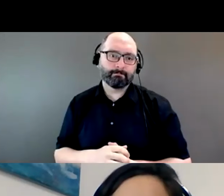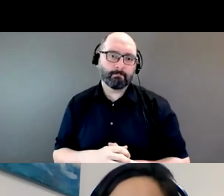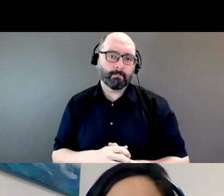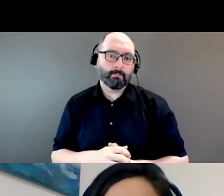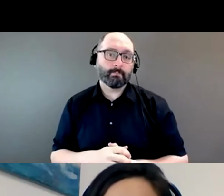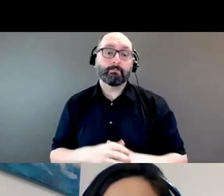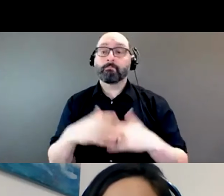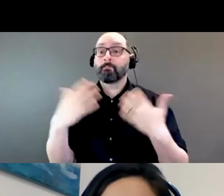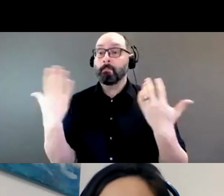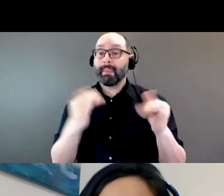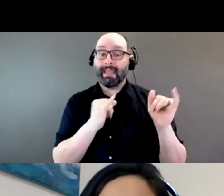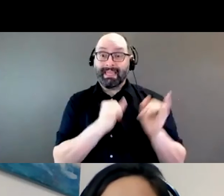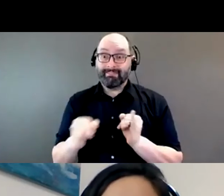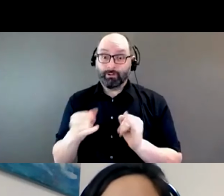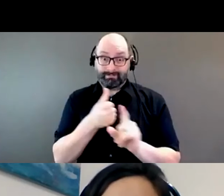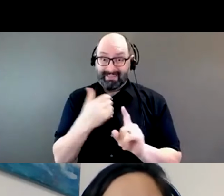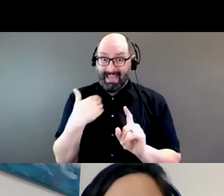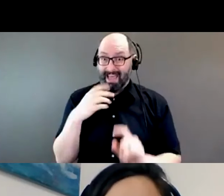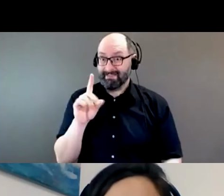So for individuals who have dementia,